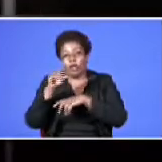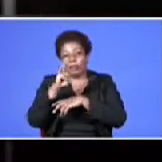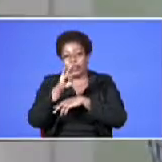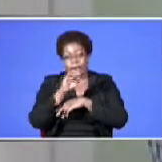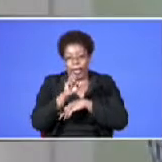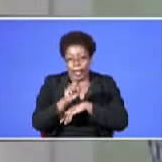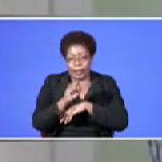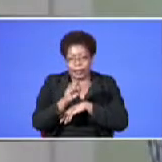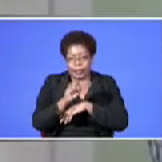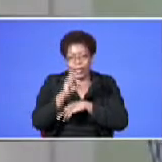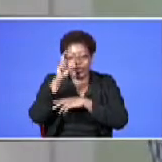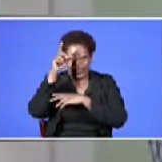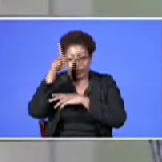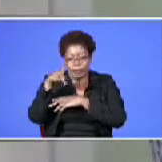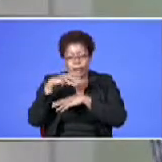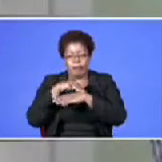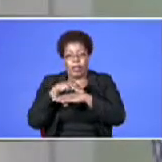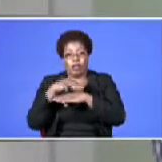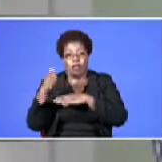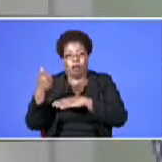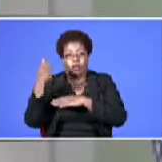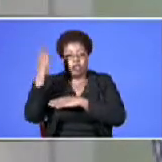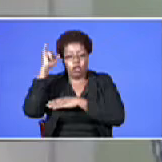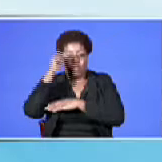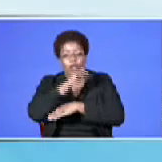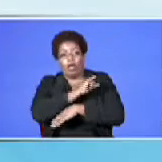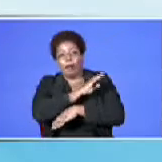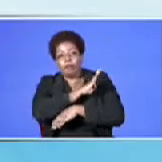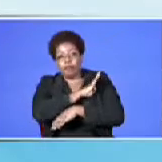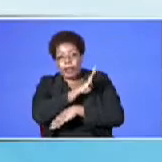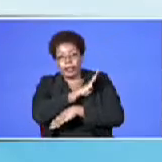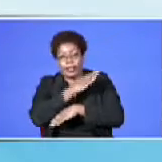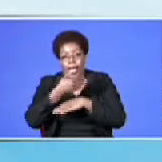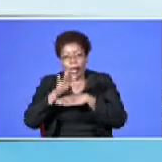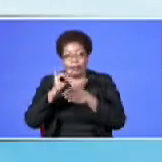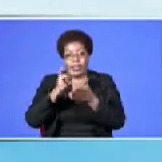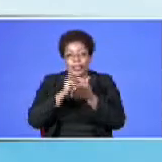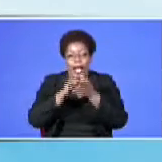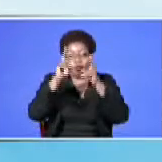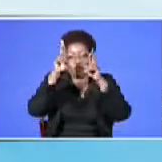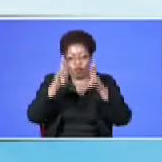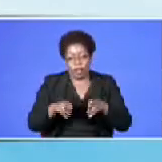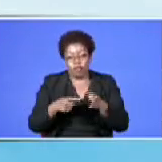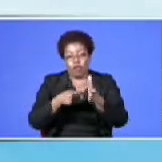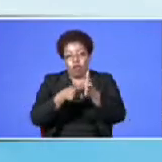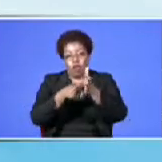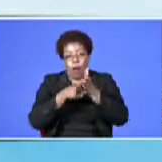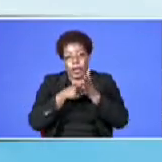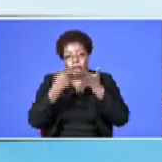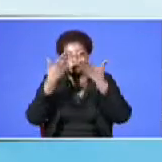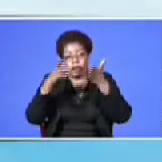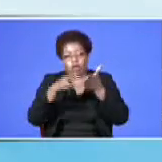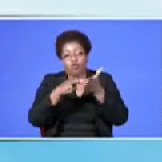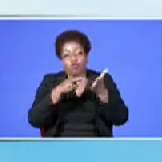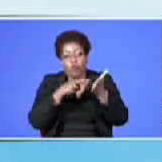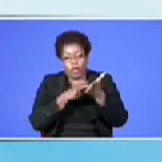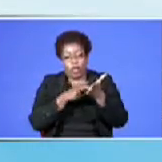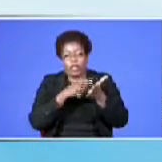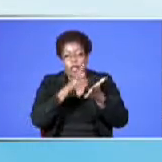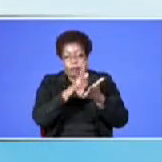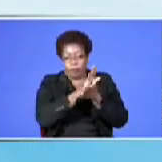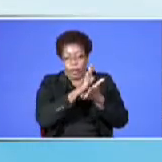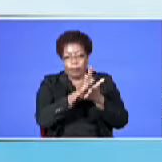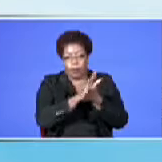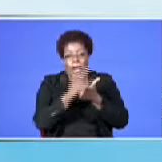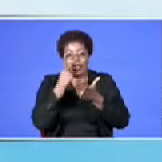covid19travel@bahamas.gov.bs. Deputy Chief Medical Officer Dr. Jelon Brennan says following that, residents will be required to complete a registration form and see